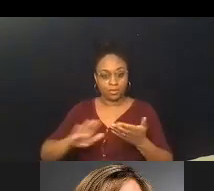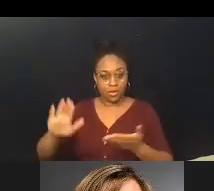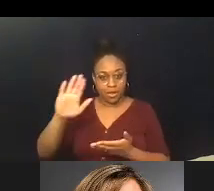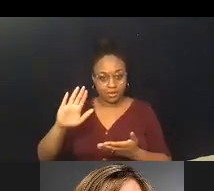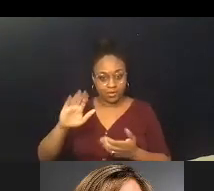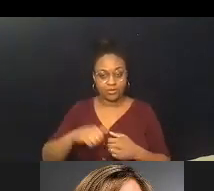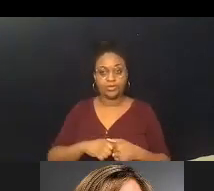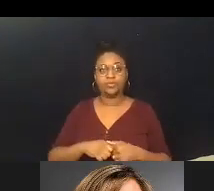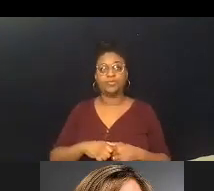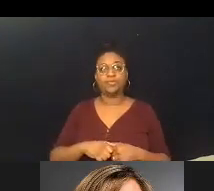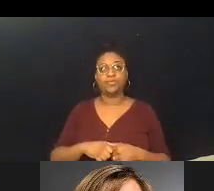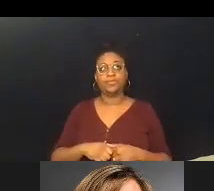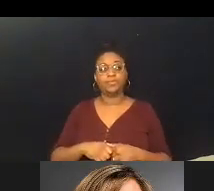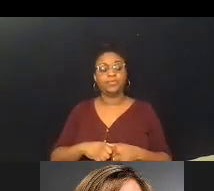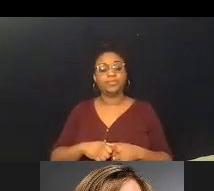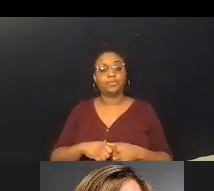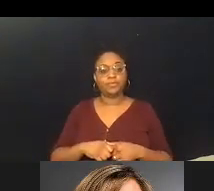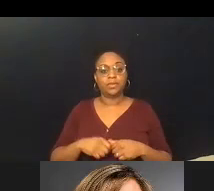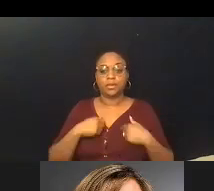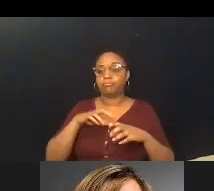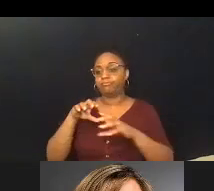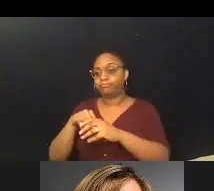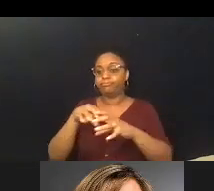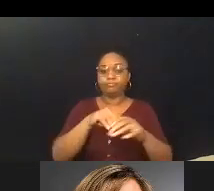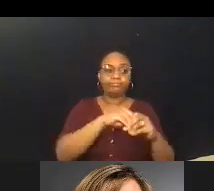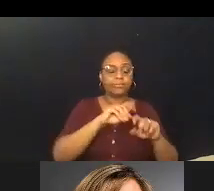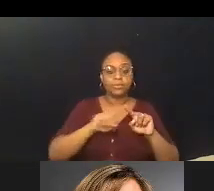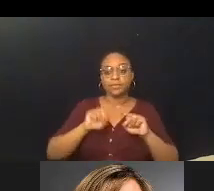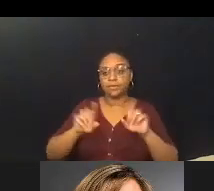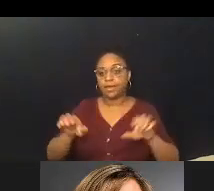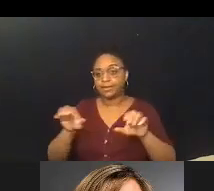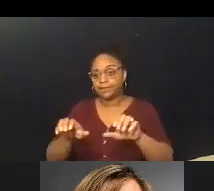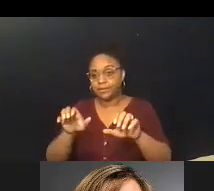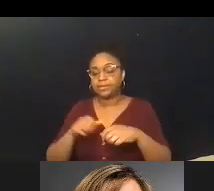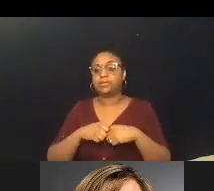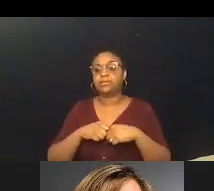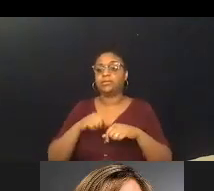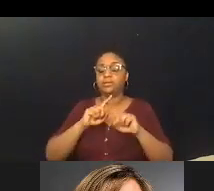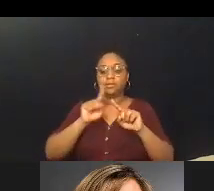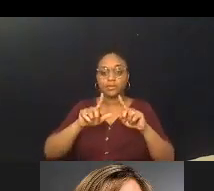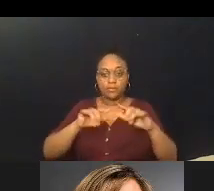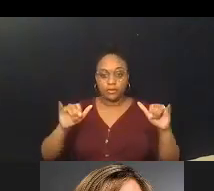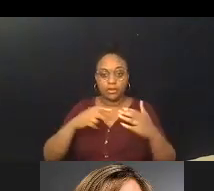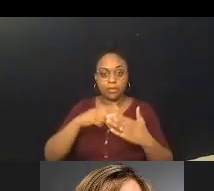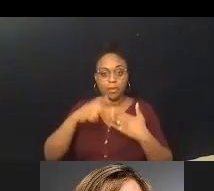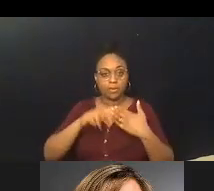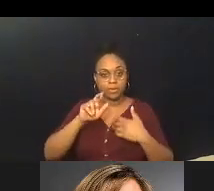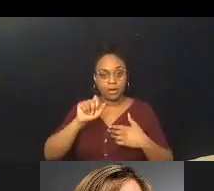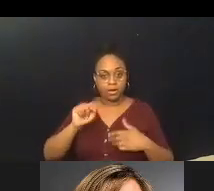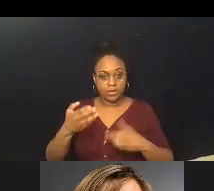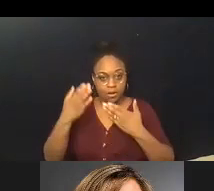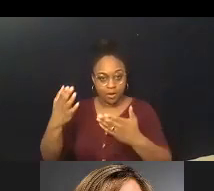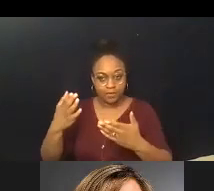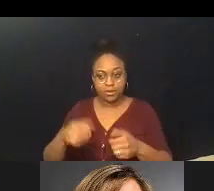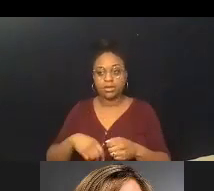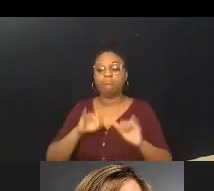did many of the activities and diversity programs that RIT has to offer, I started to realize